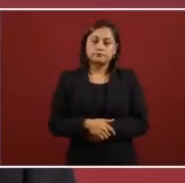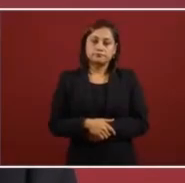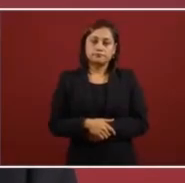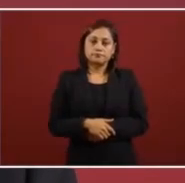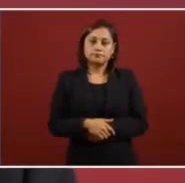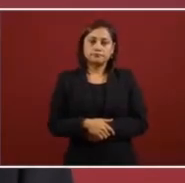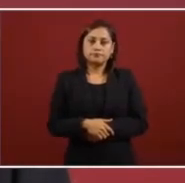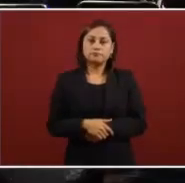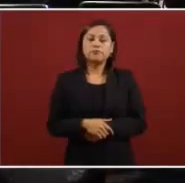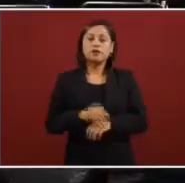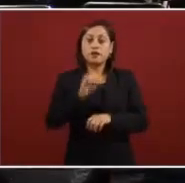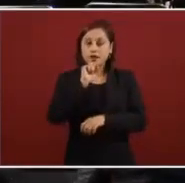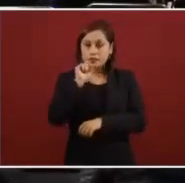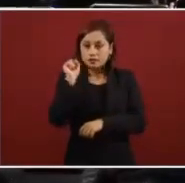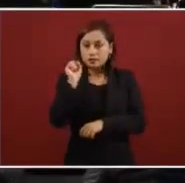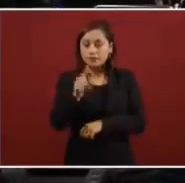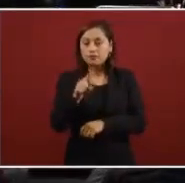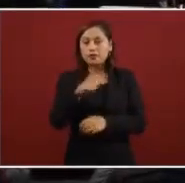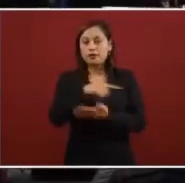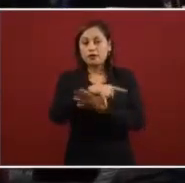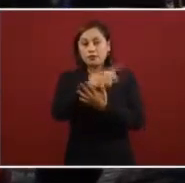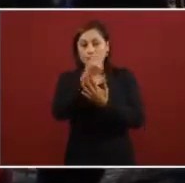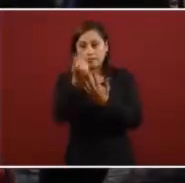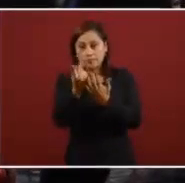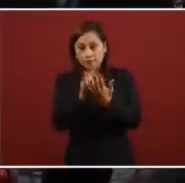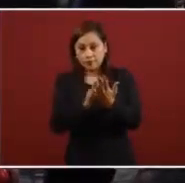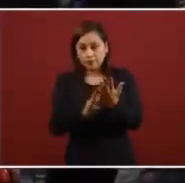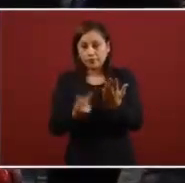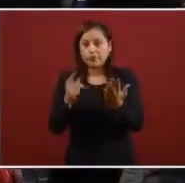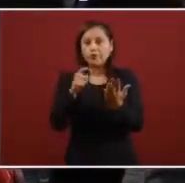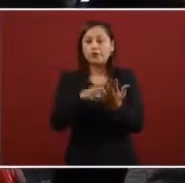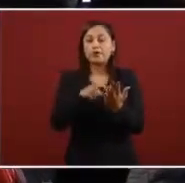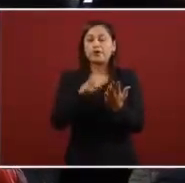And it is, the program is functioning